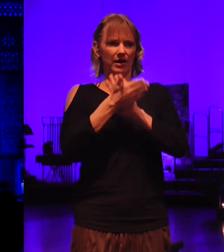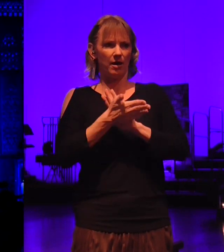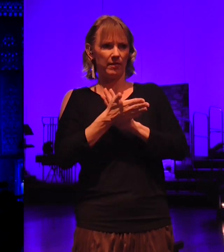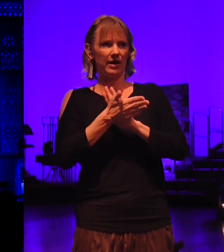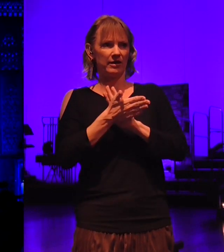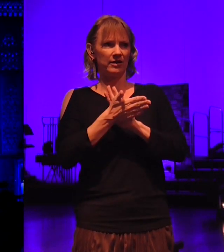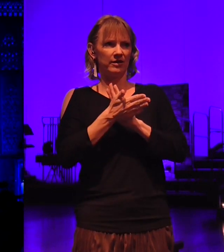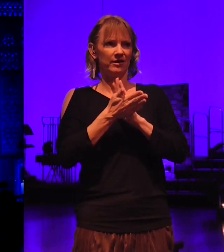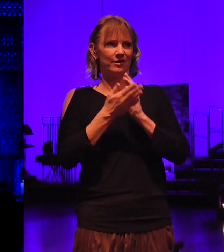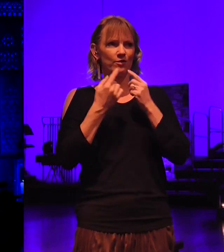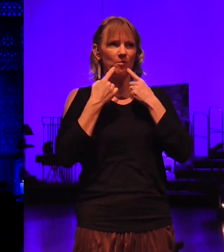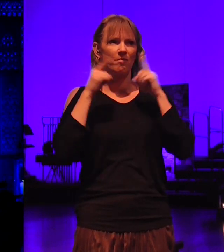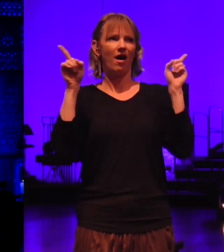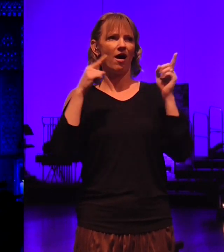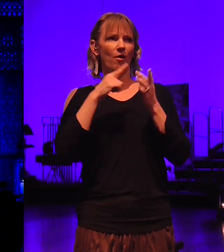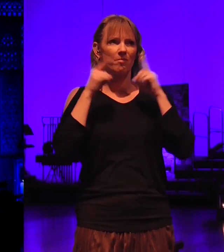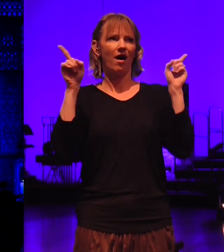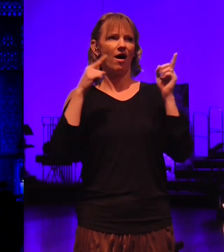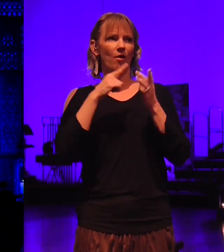in this situation?